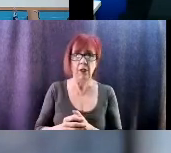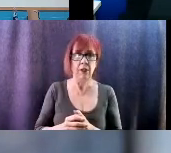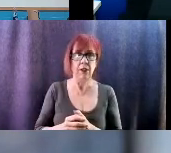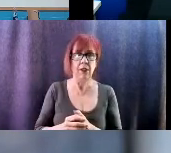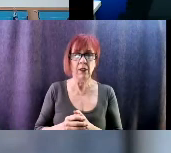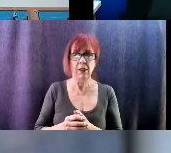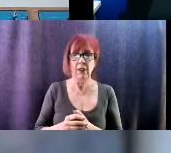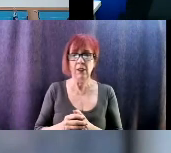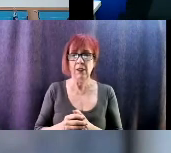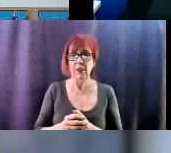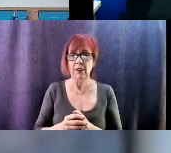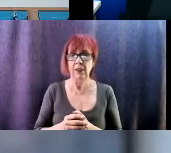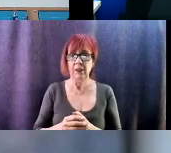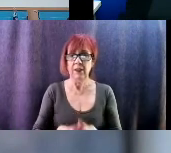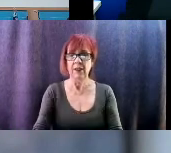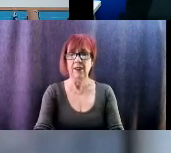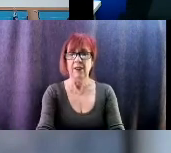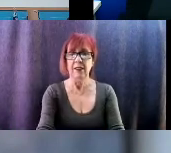well,